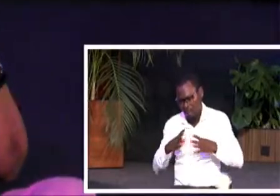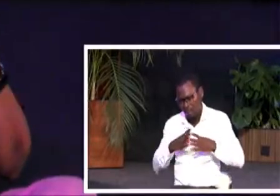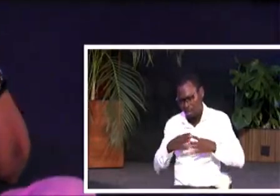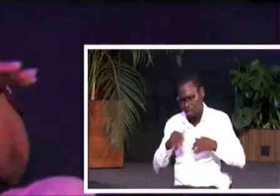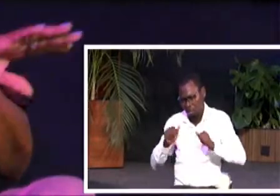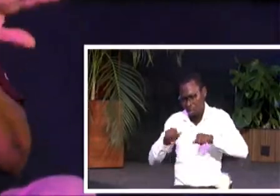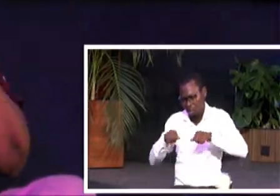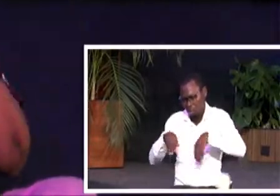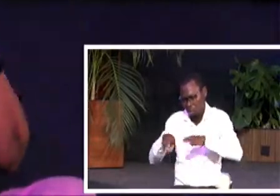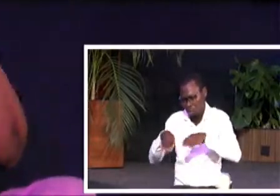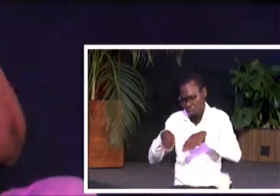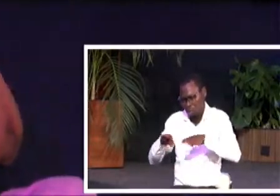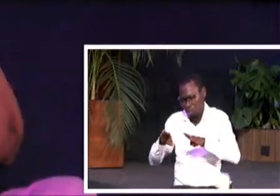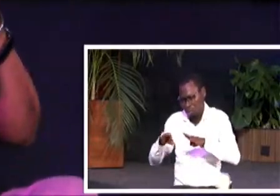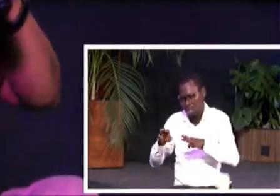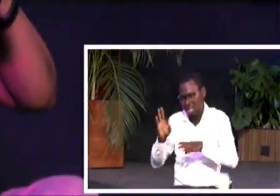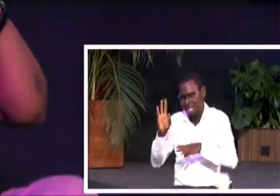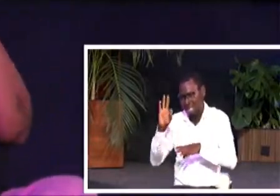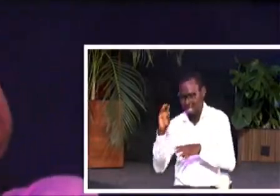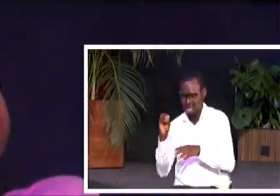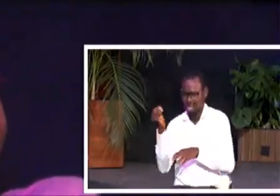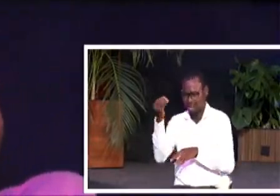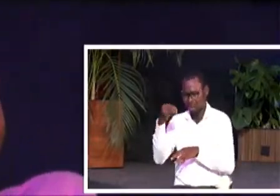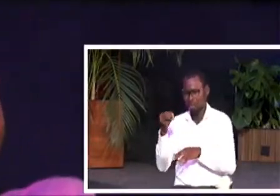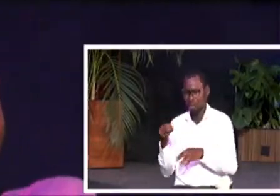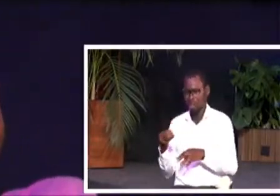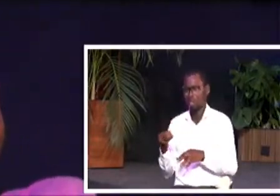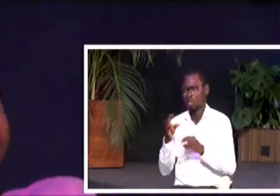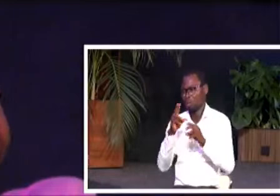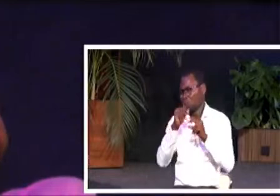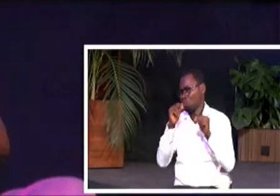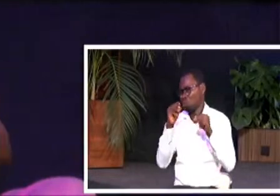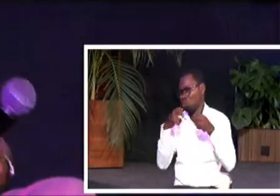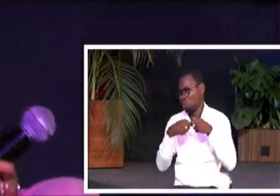to sell 90%, then there's no problem.